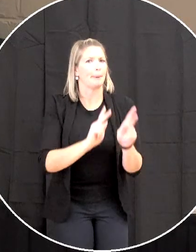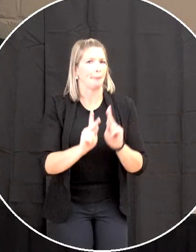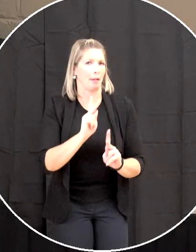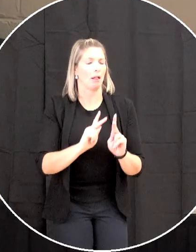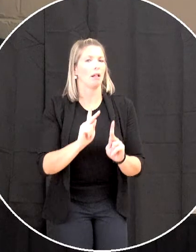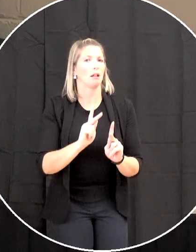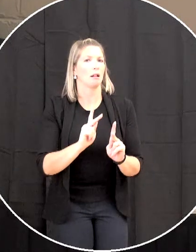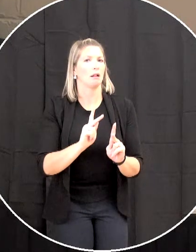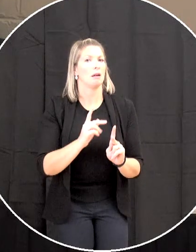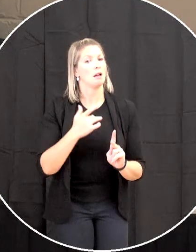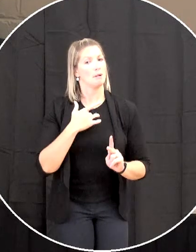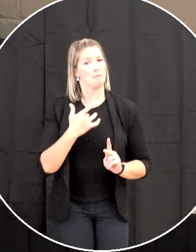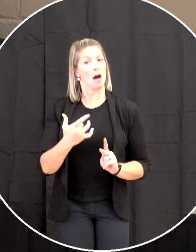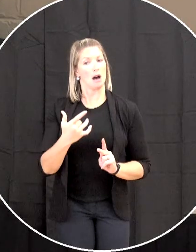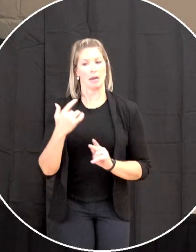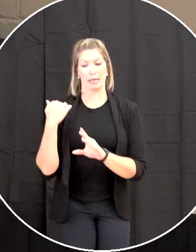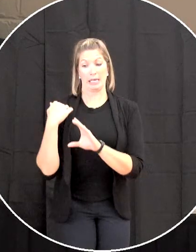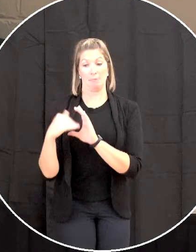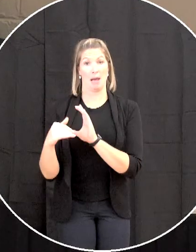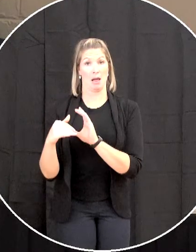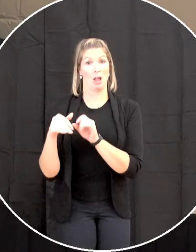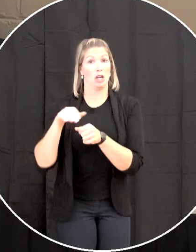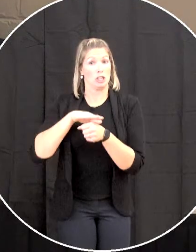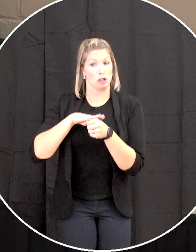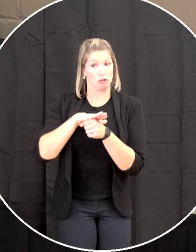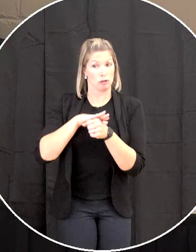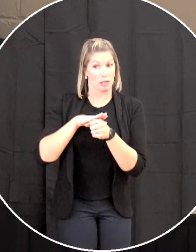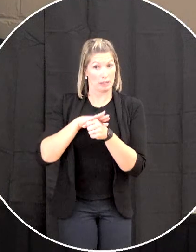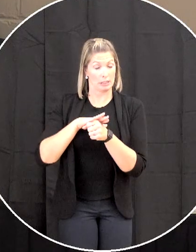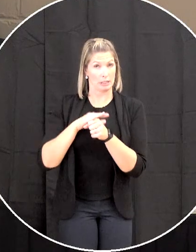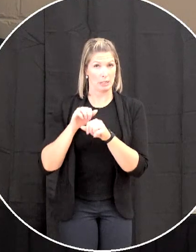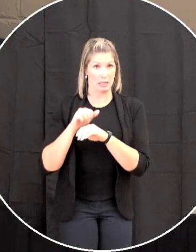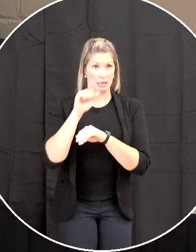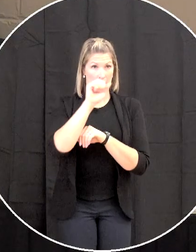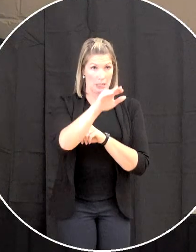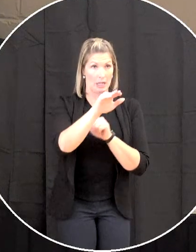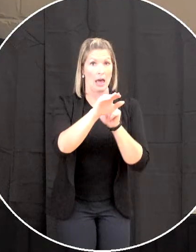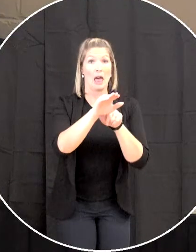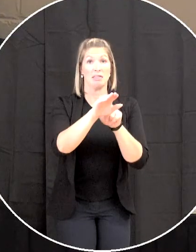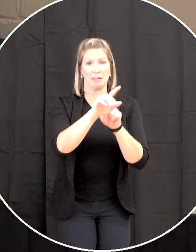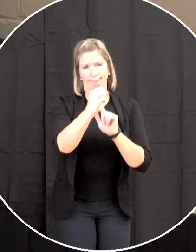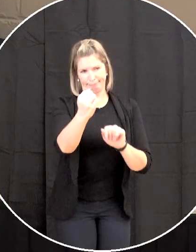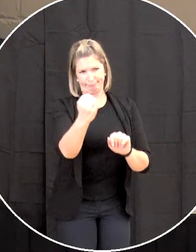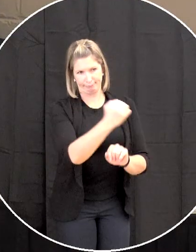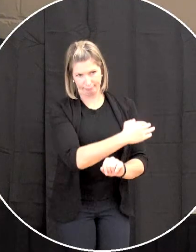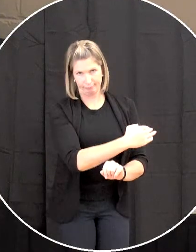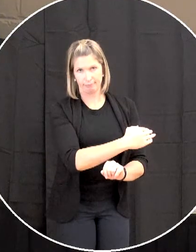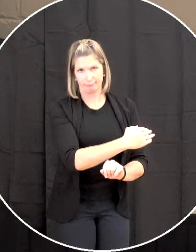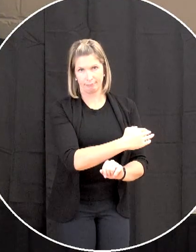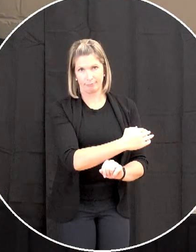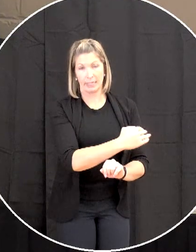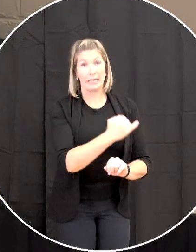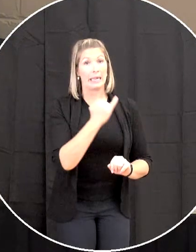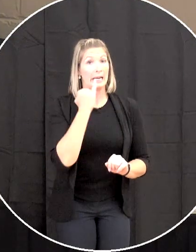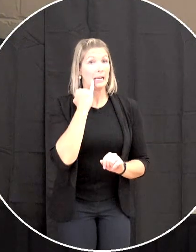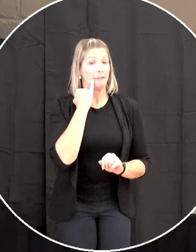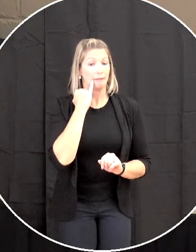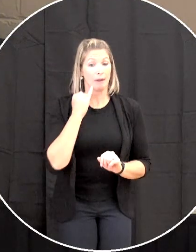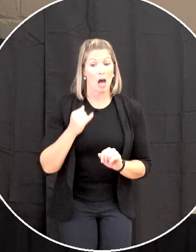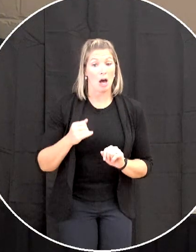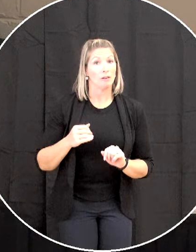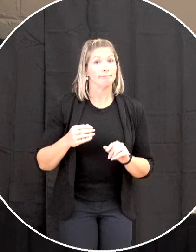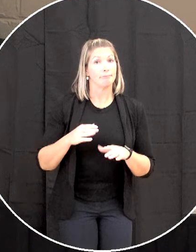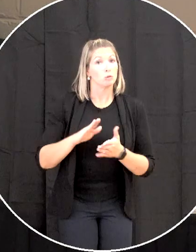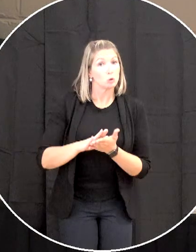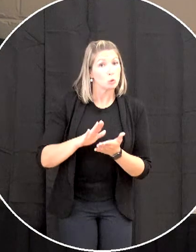notified through the email and would construct a correspondence to go back to the individual. If it is an operational issue, it'll come from